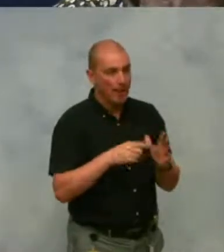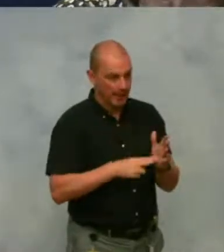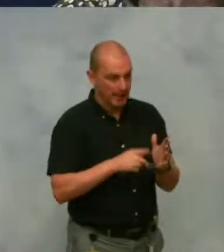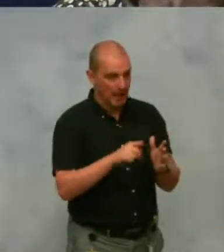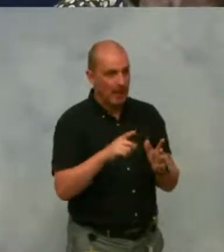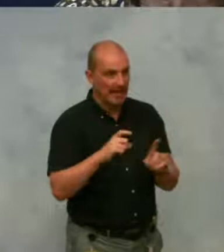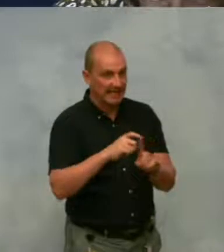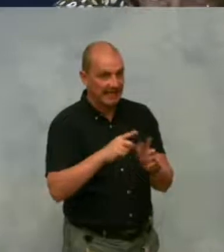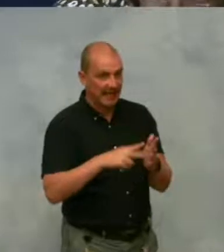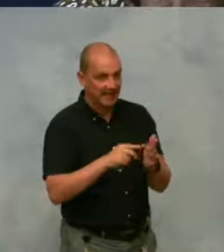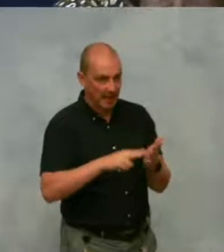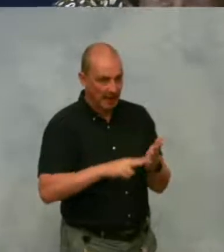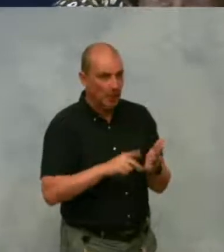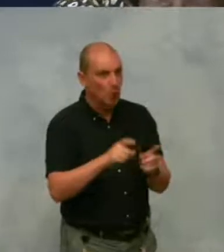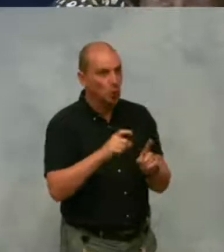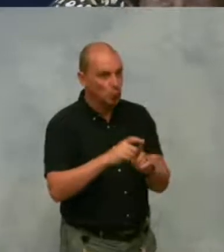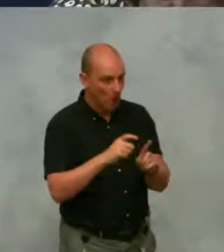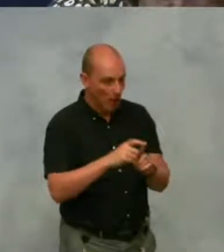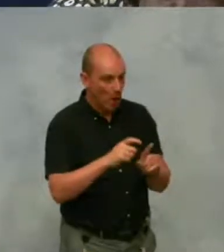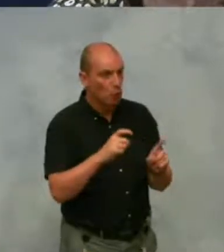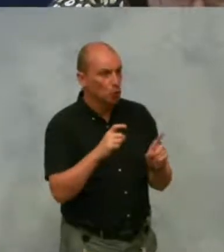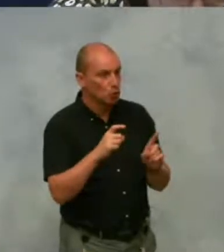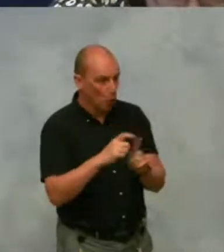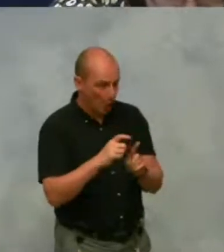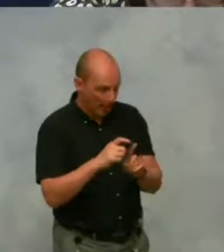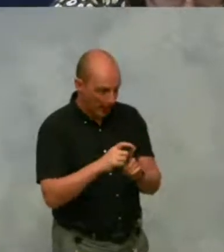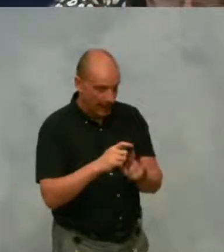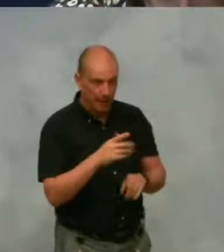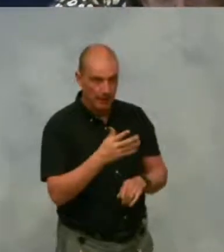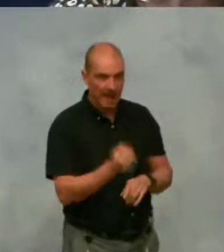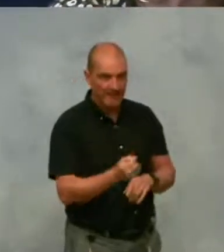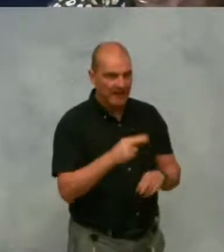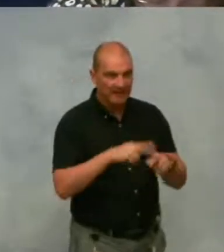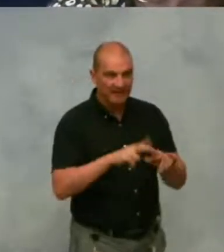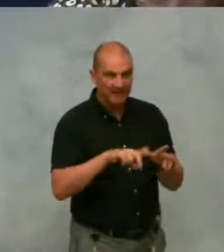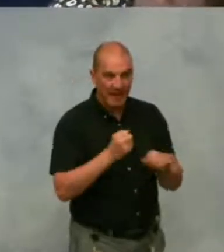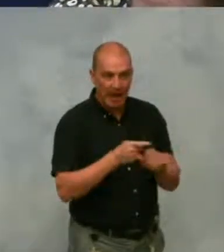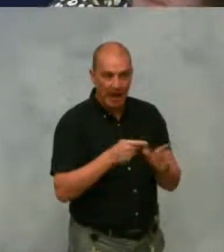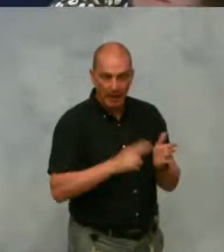Devlin, Councillor Dewar, Councillor Donnelly. Do we have Councillor Fagan?